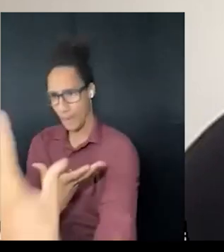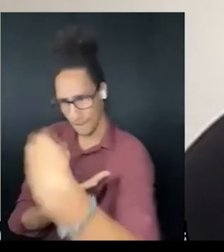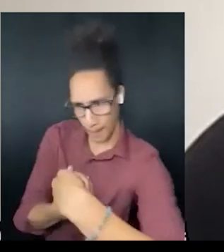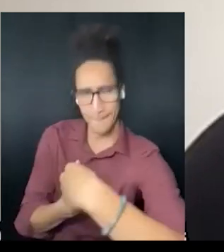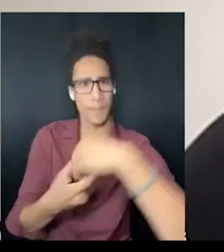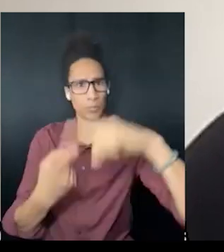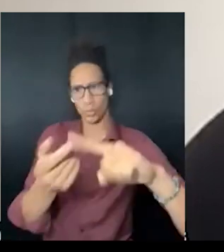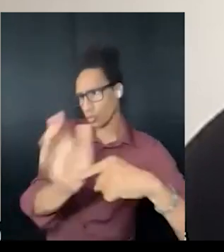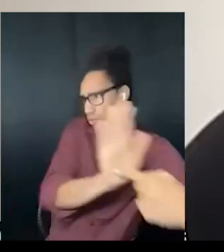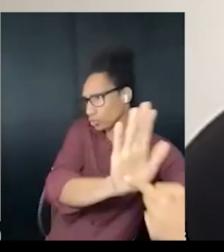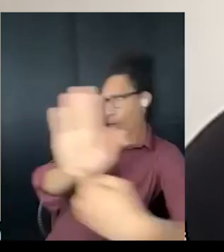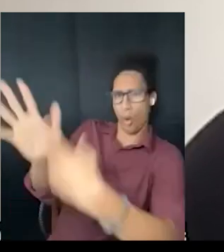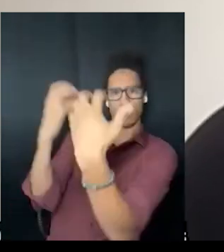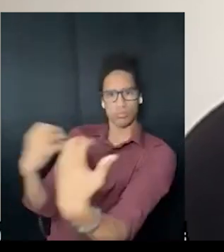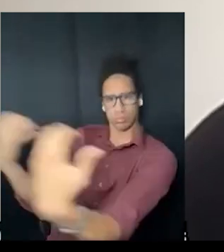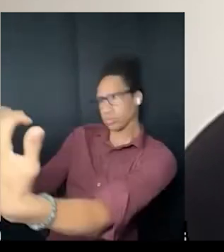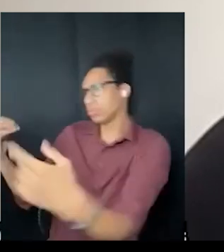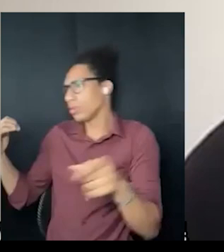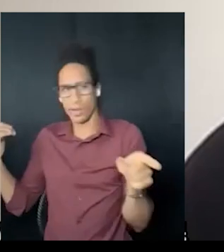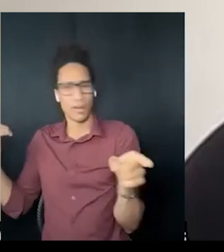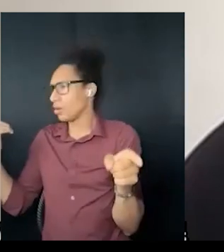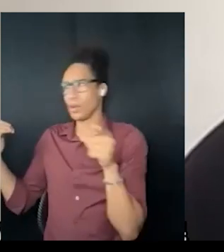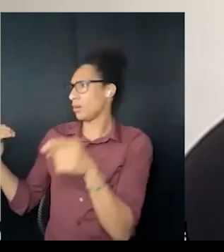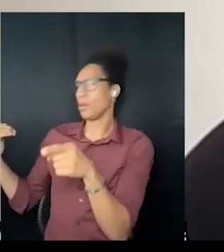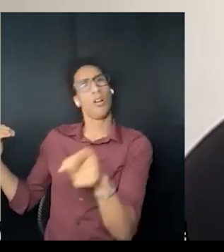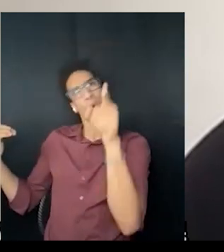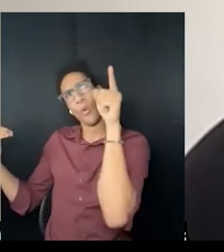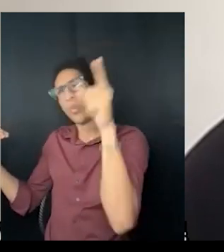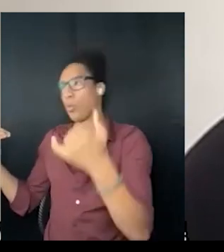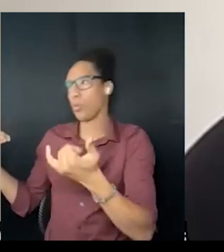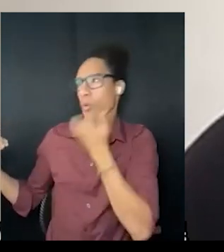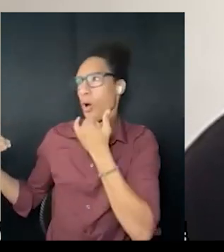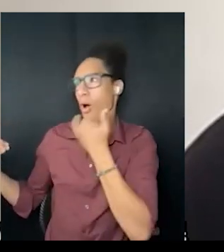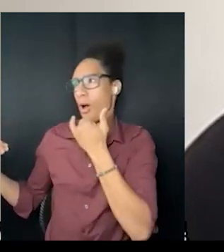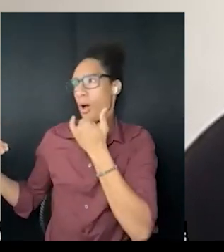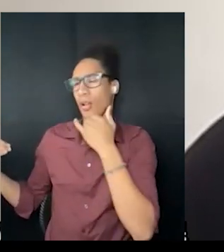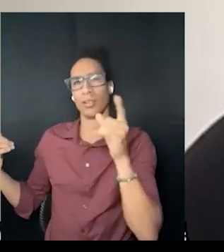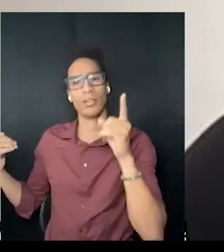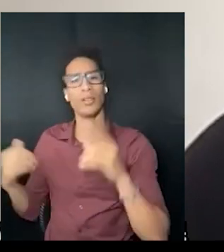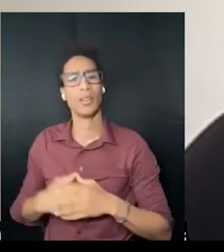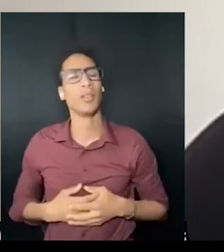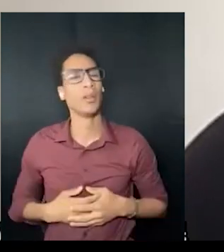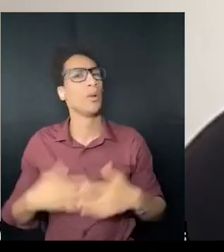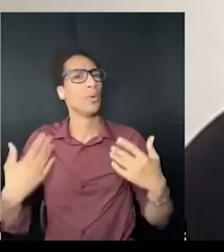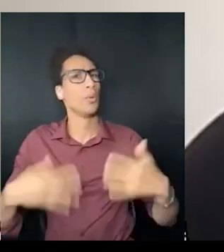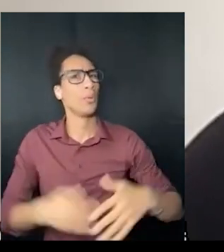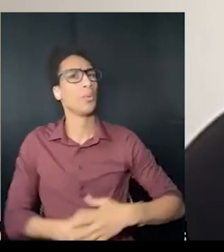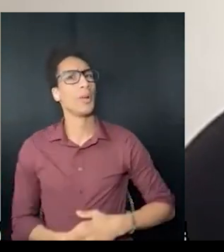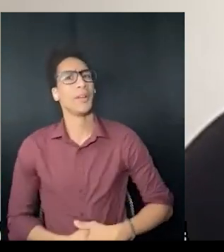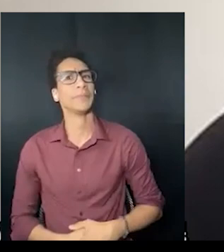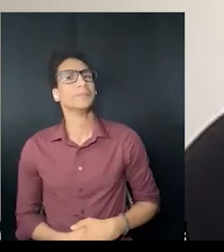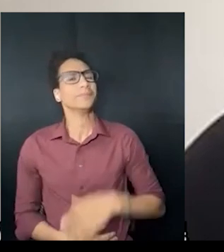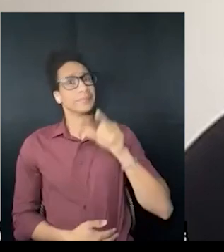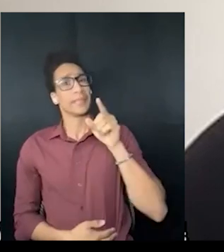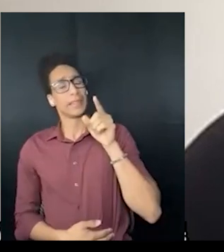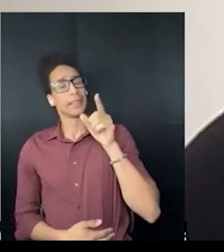restorative justice type thing that just doesn't, that the system are kind of medieval style of